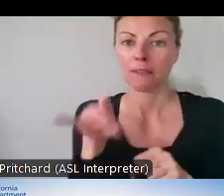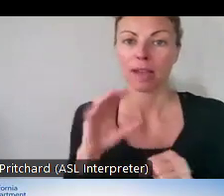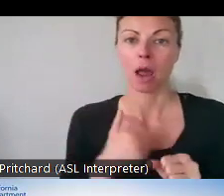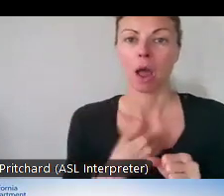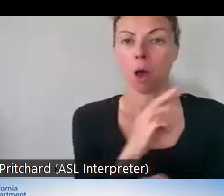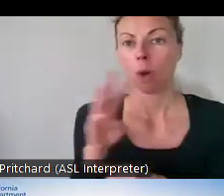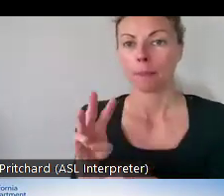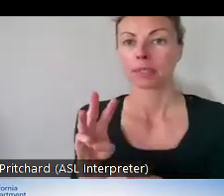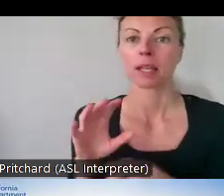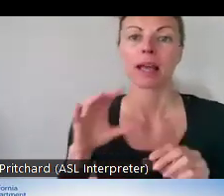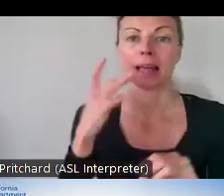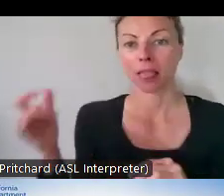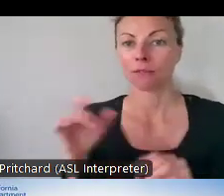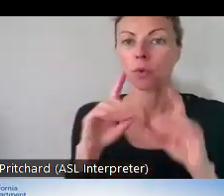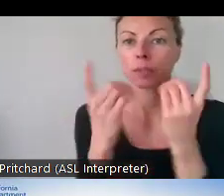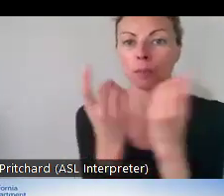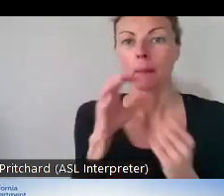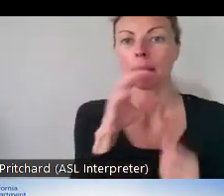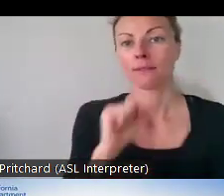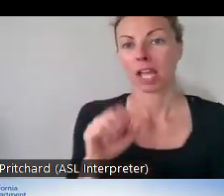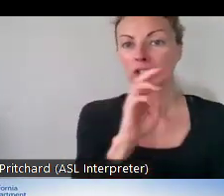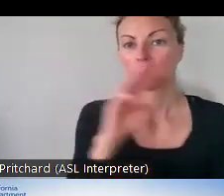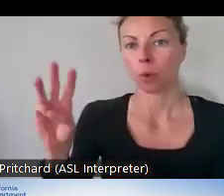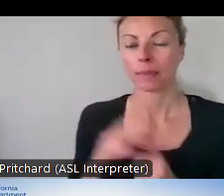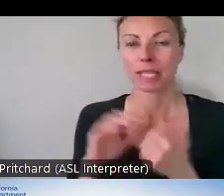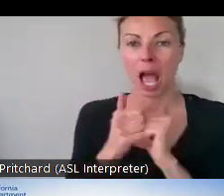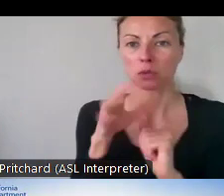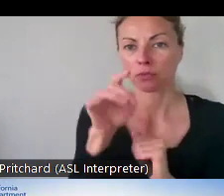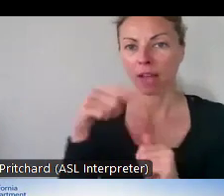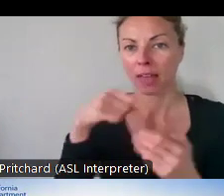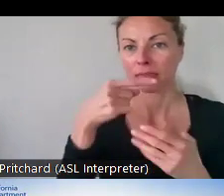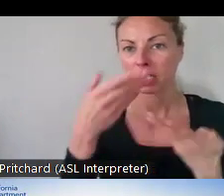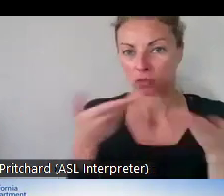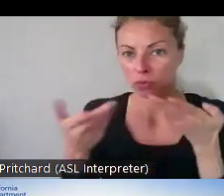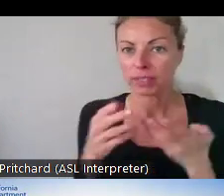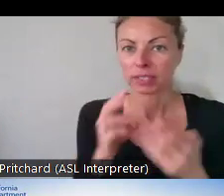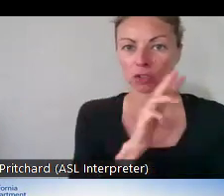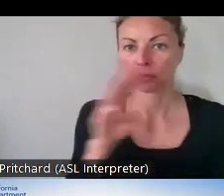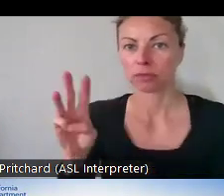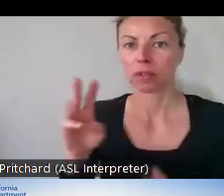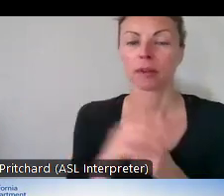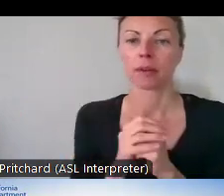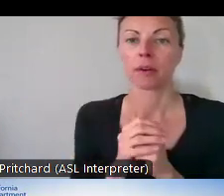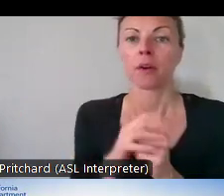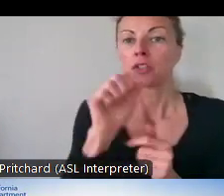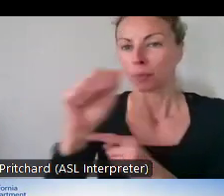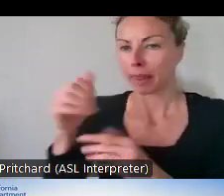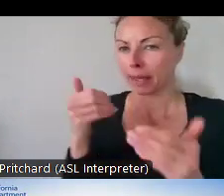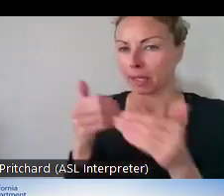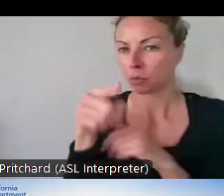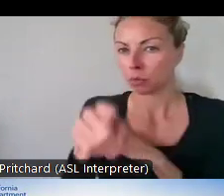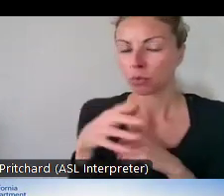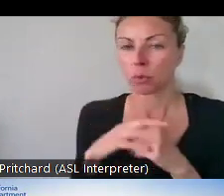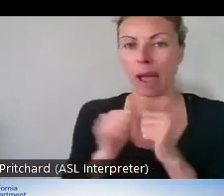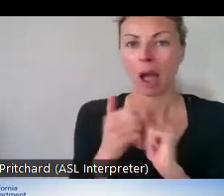Department of Aging's website on how to locate these services and a AAA near you, and gather more information on how our